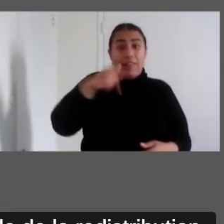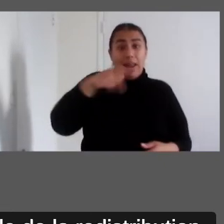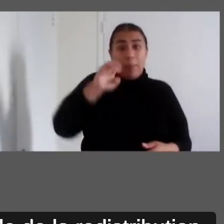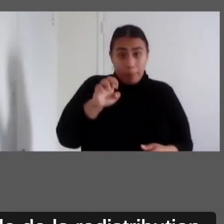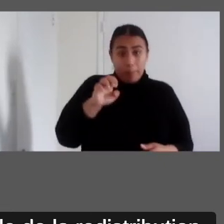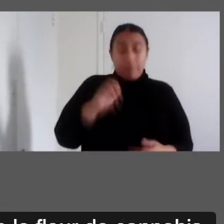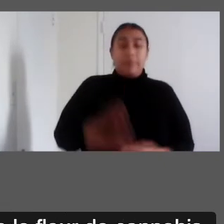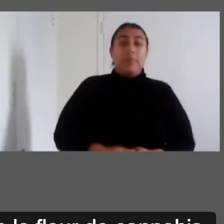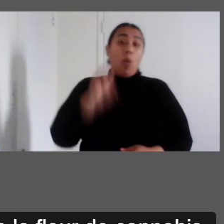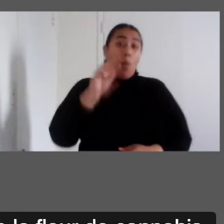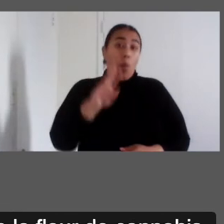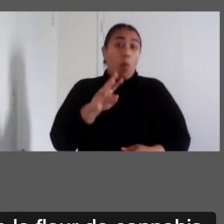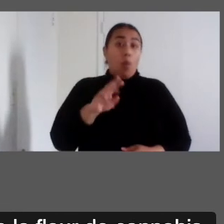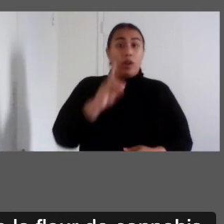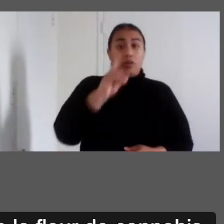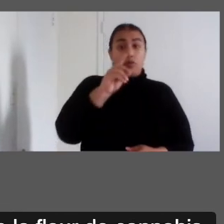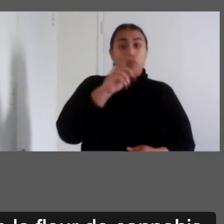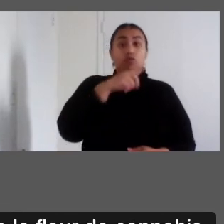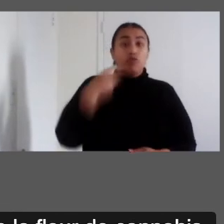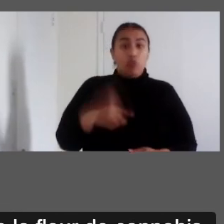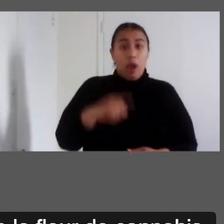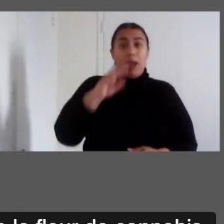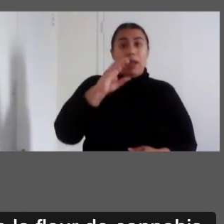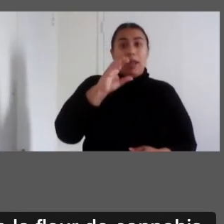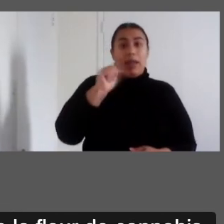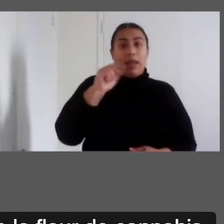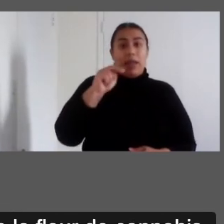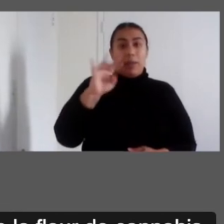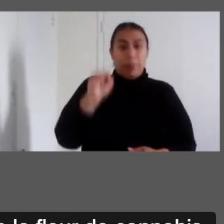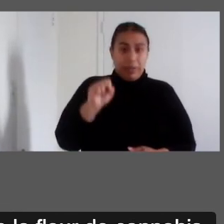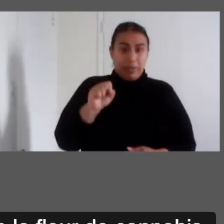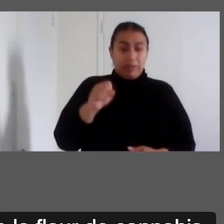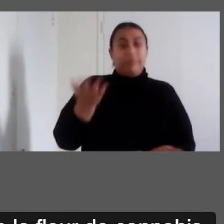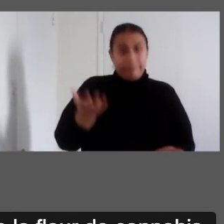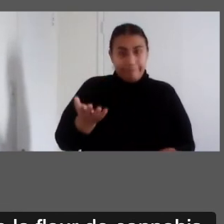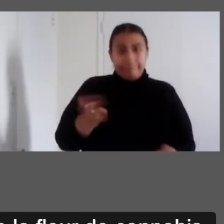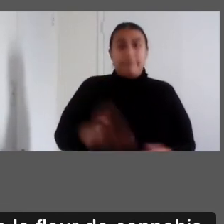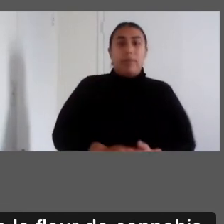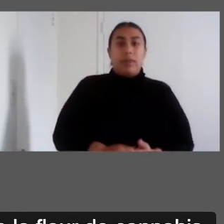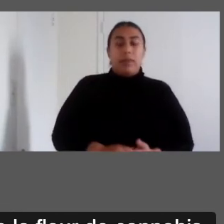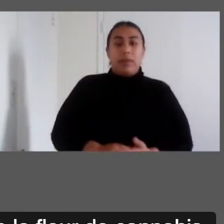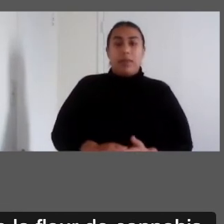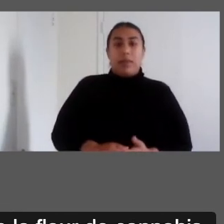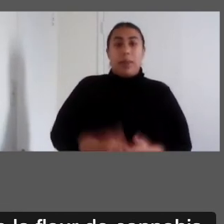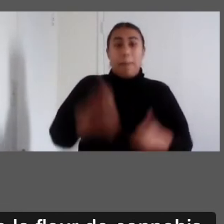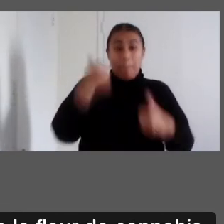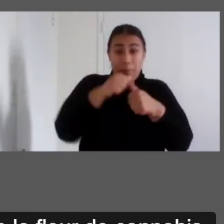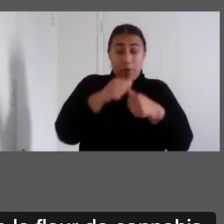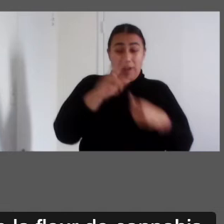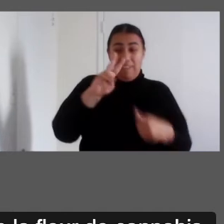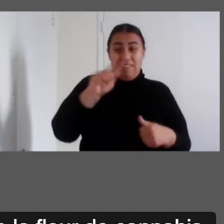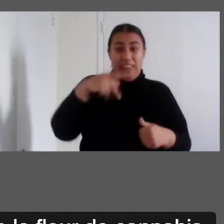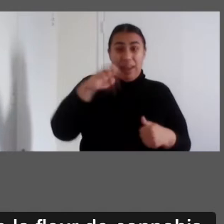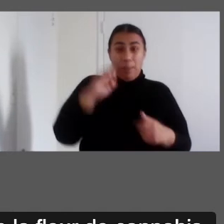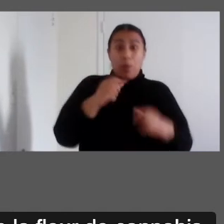in. The second form that's available to patients is inhalation. So dried cannabis flower and a